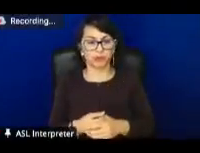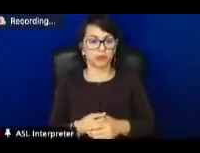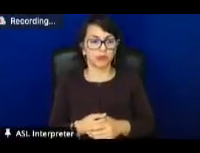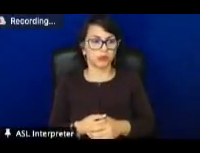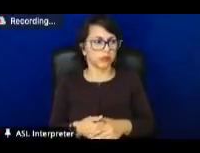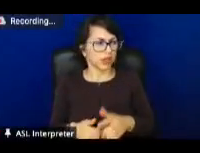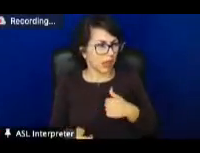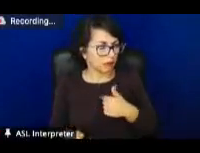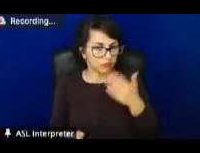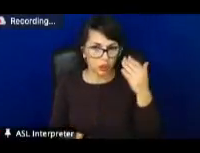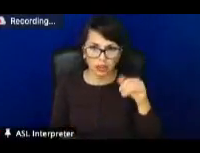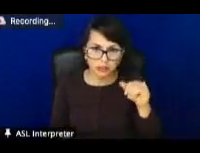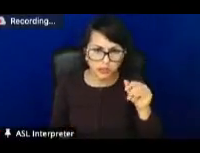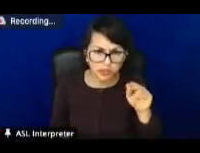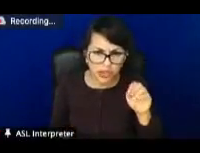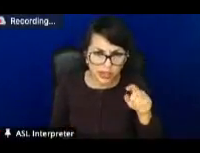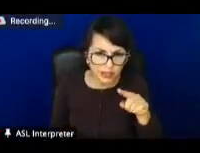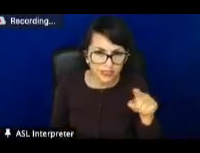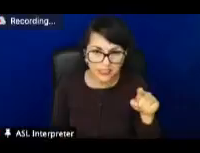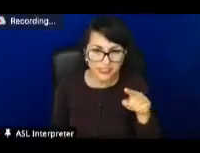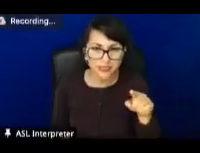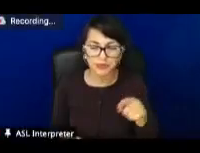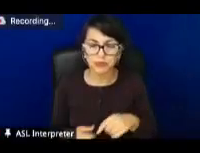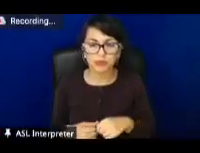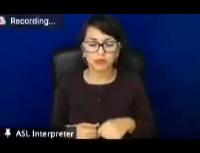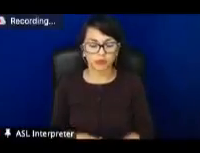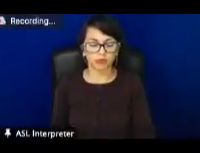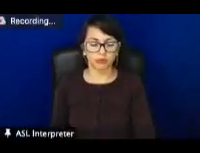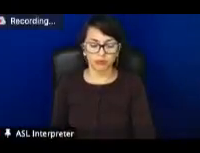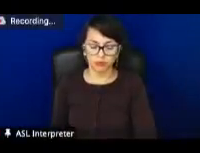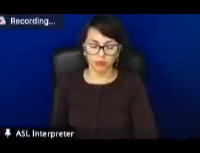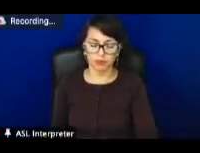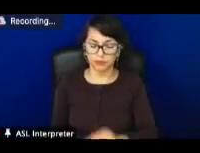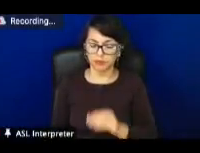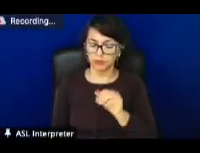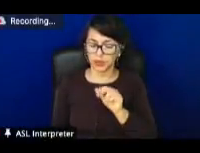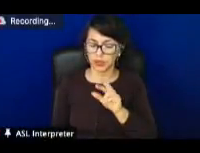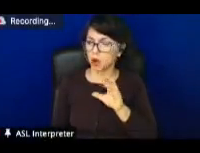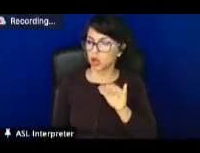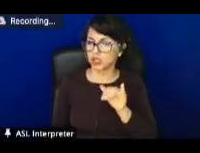correct? Okay. Yep, I'll let Marcy go first.